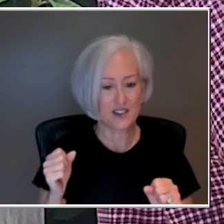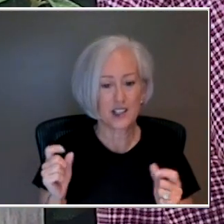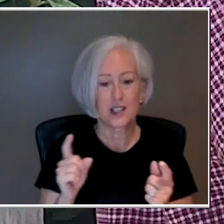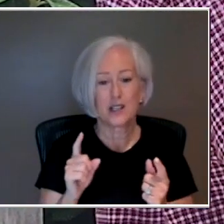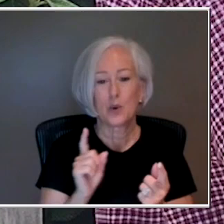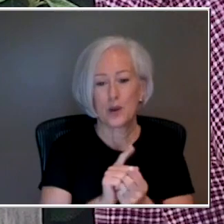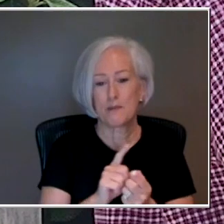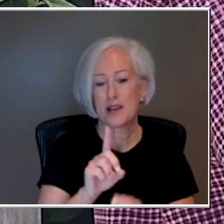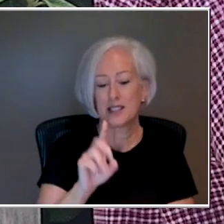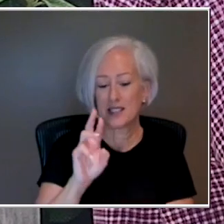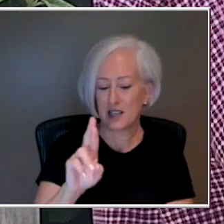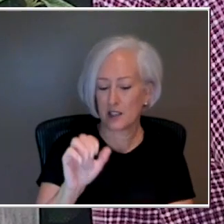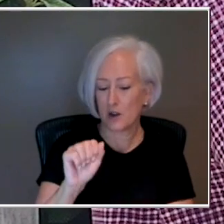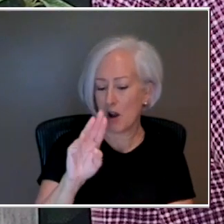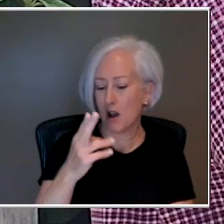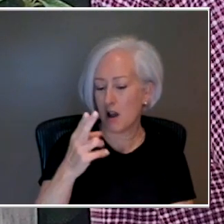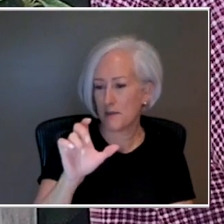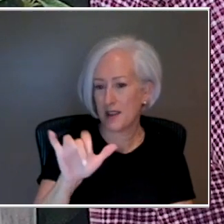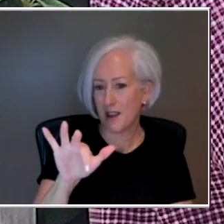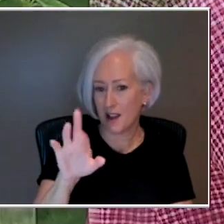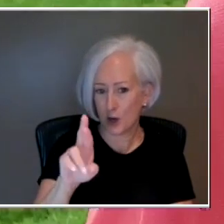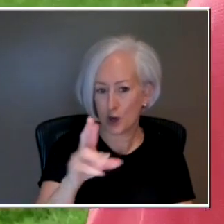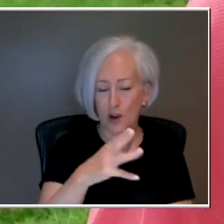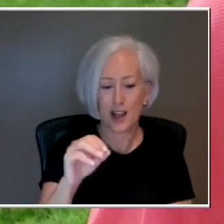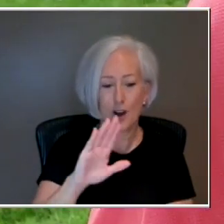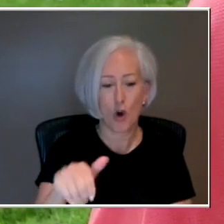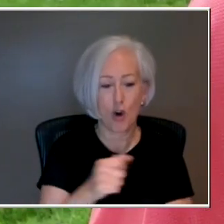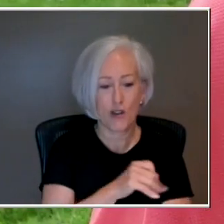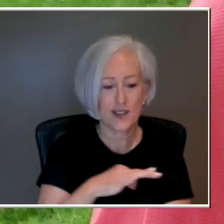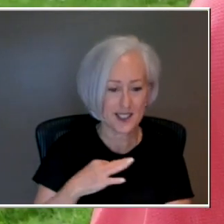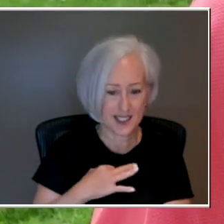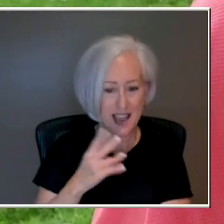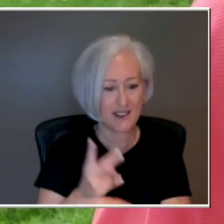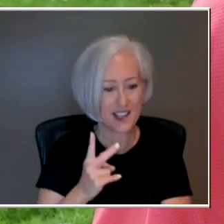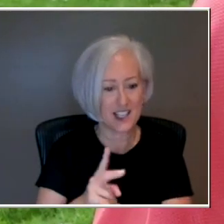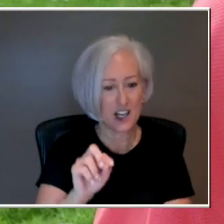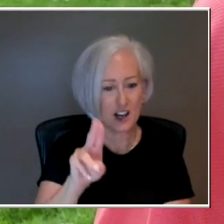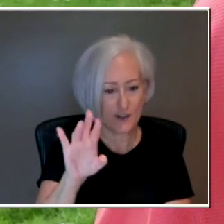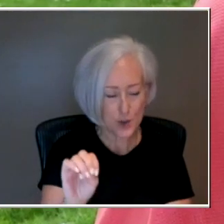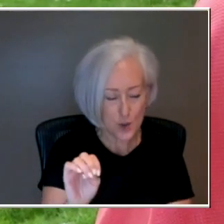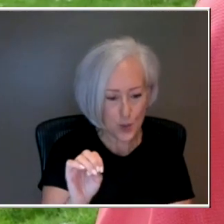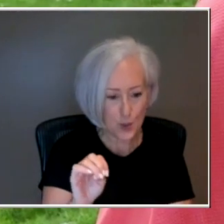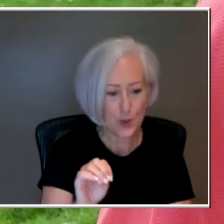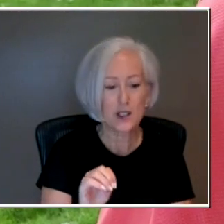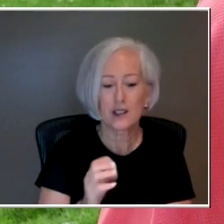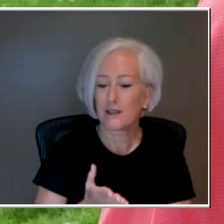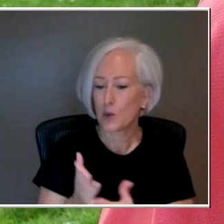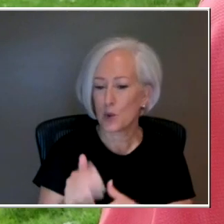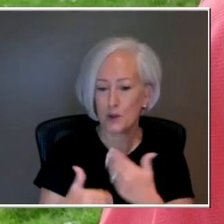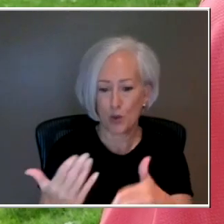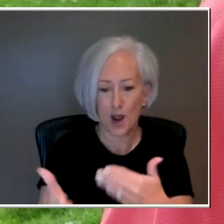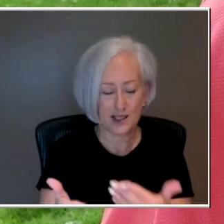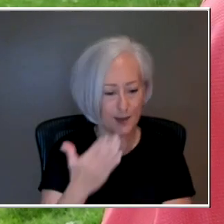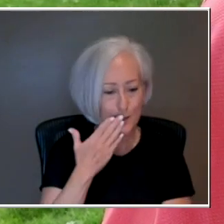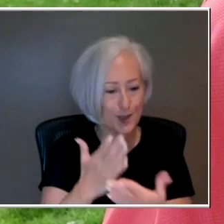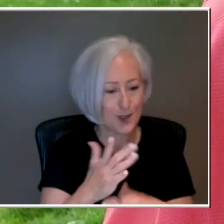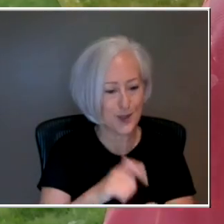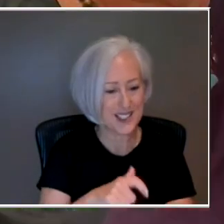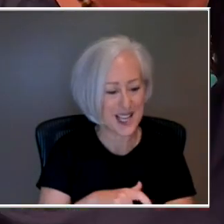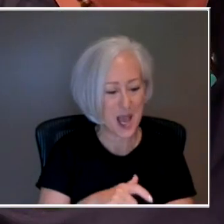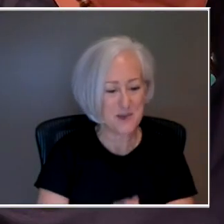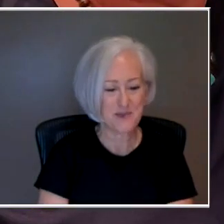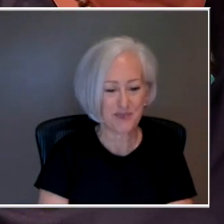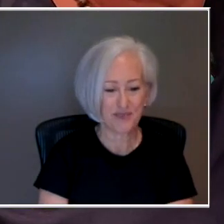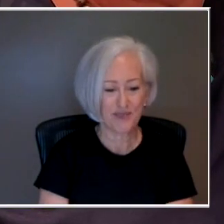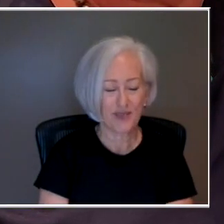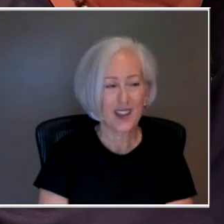Dr. Abyankar and all the medical staff that took care of Sue during the whole process. So it was a really good time. It